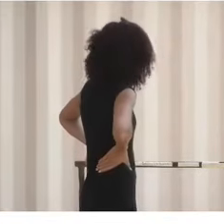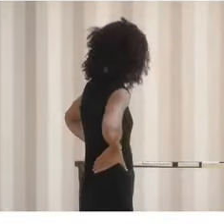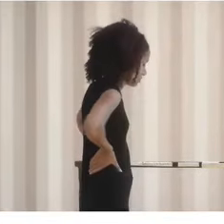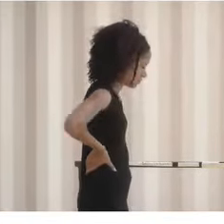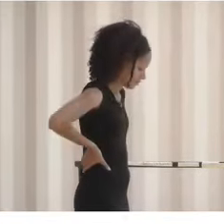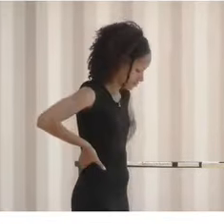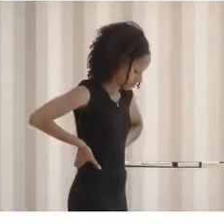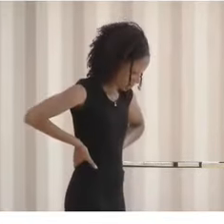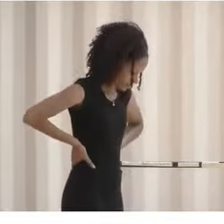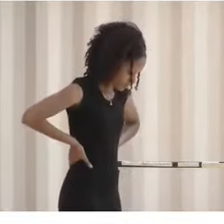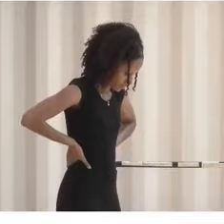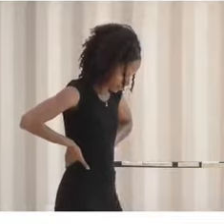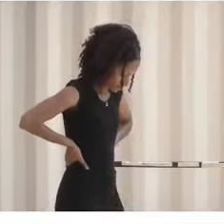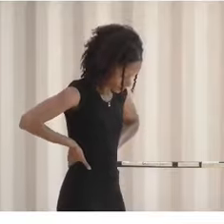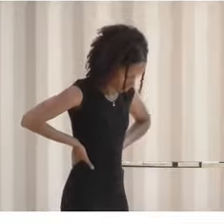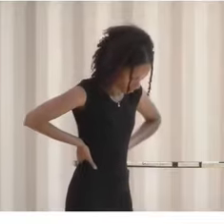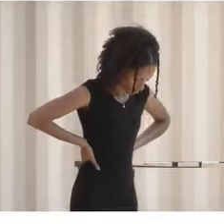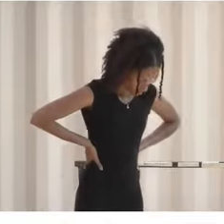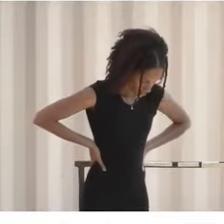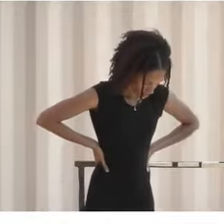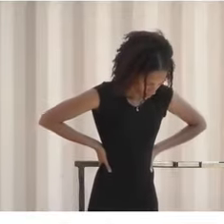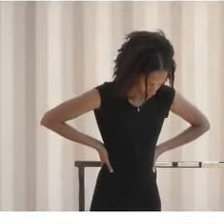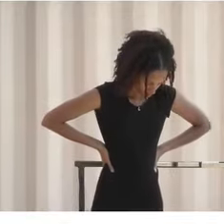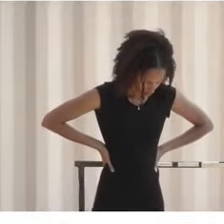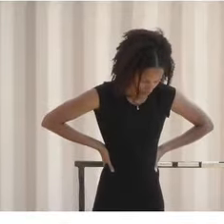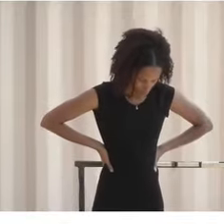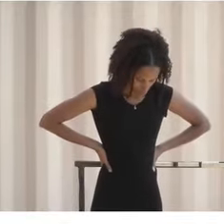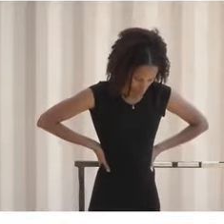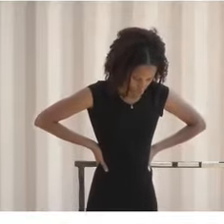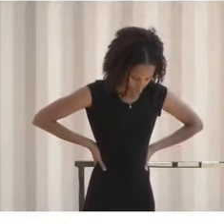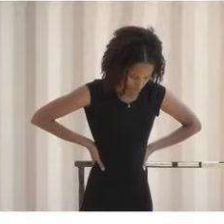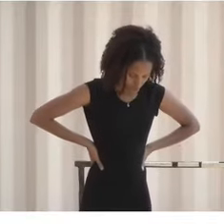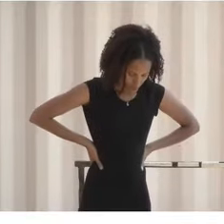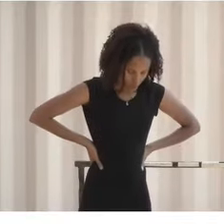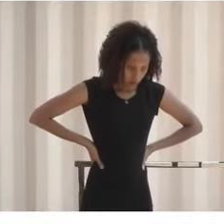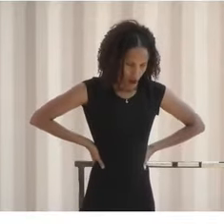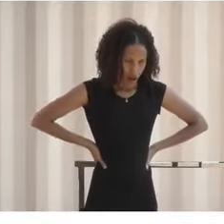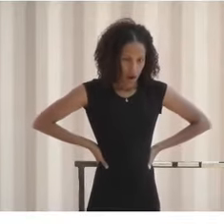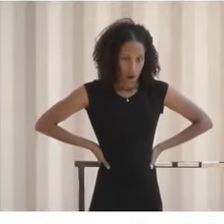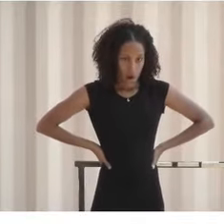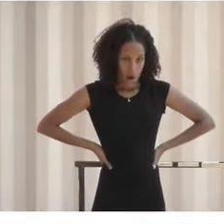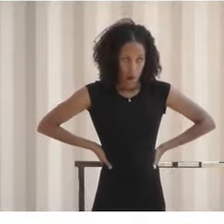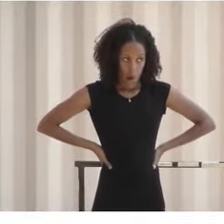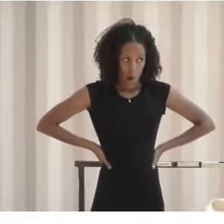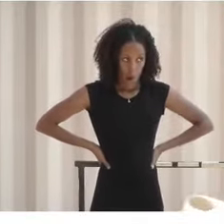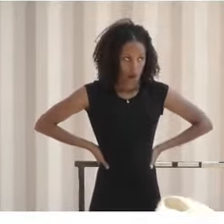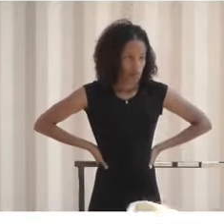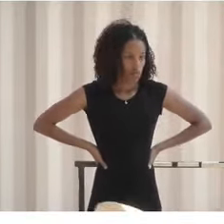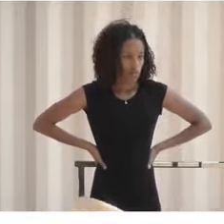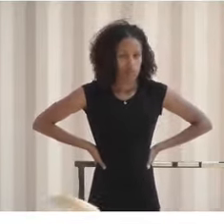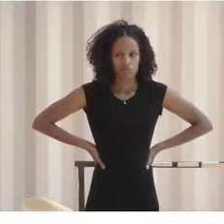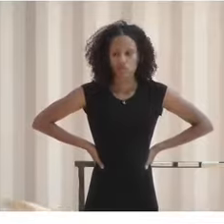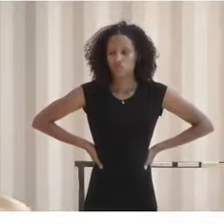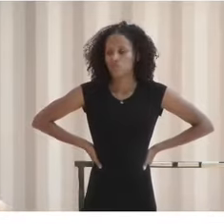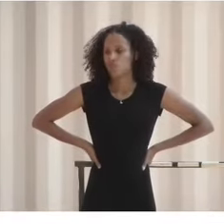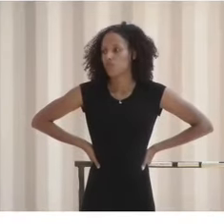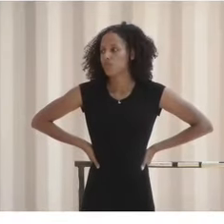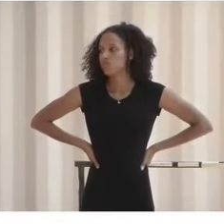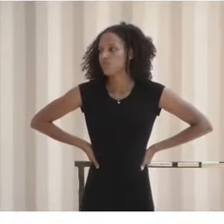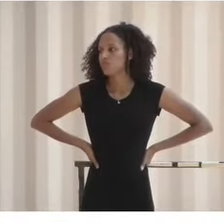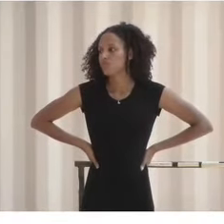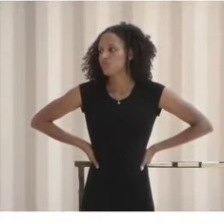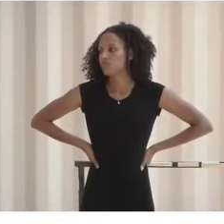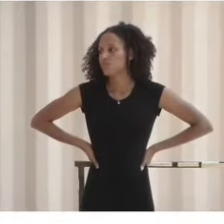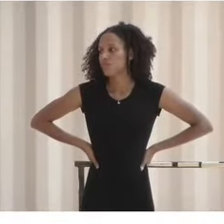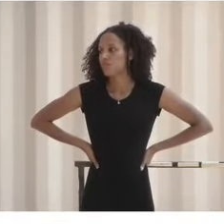matter what happens, keep doing it. Stories that spark action. Yes, we will fight this. Stories that